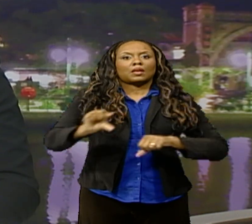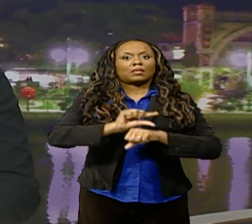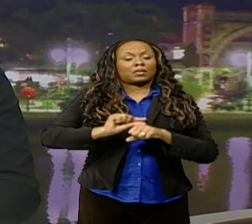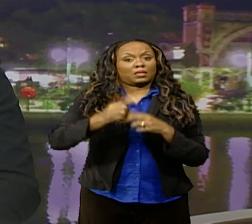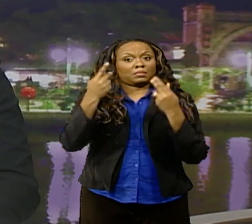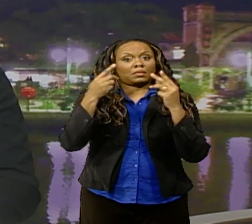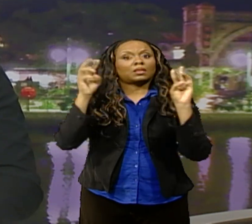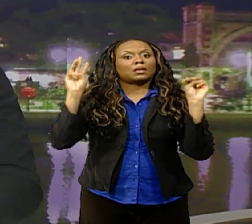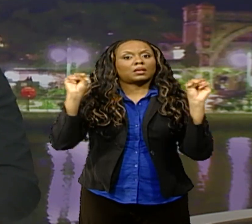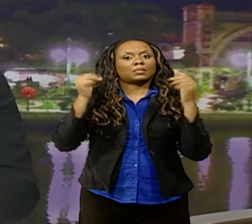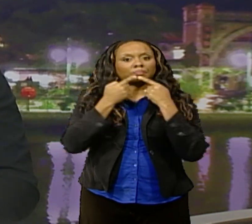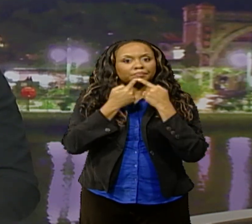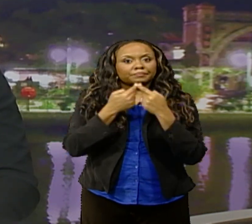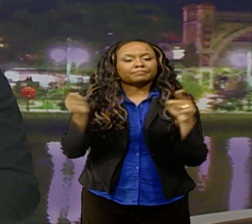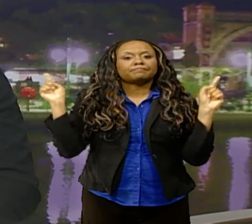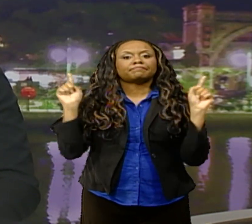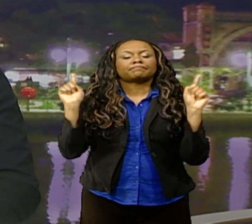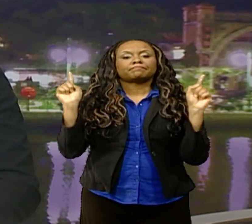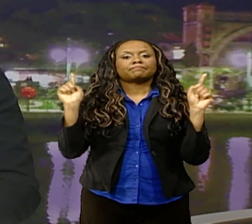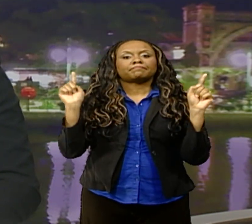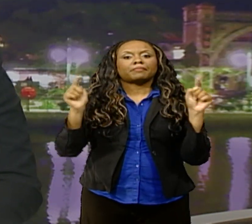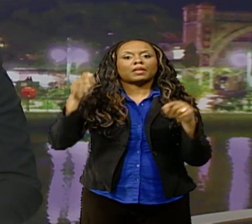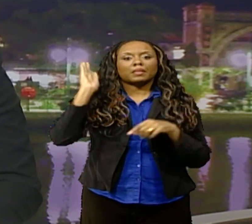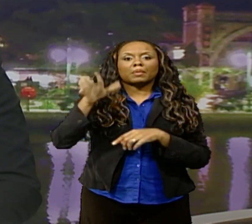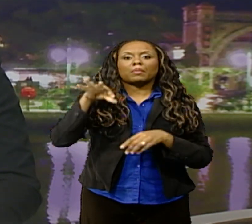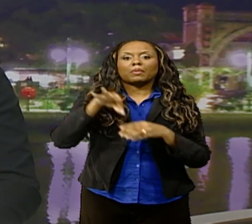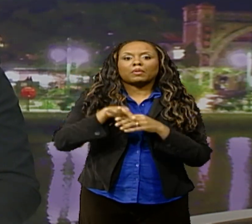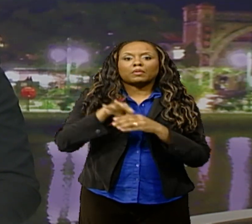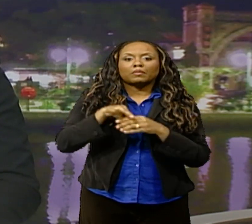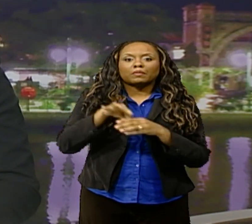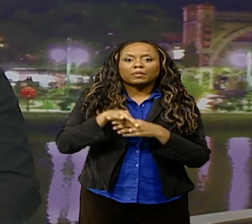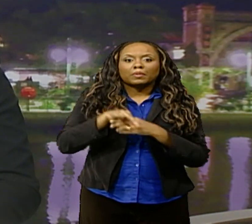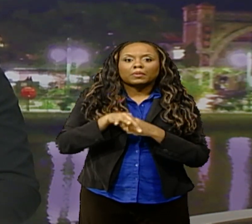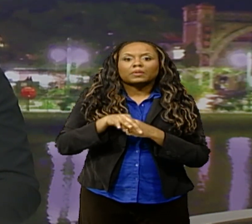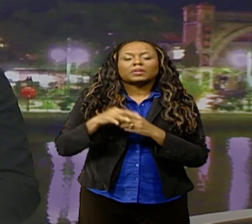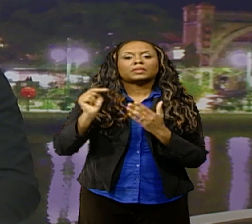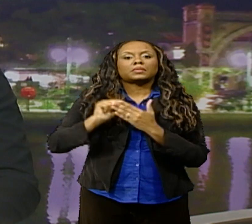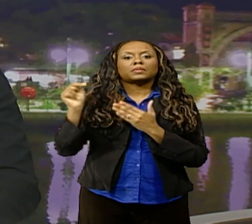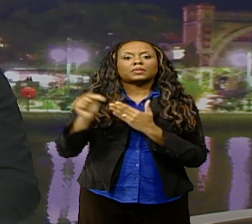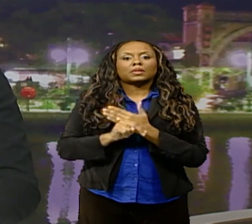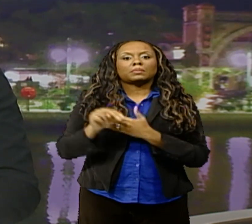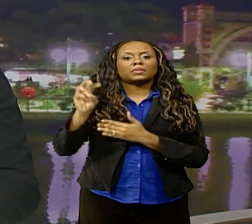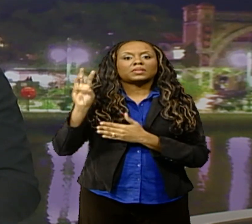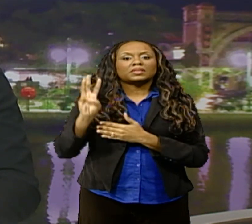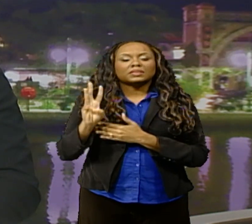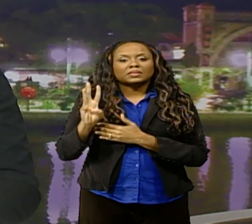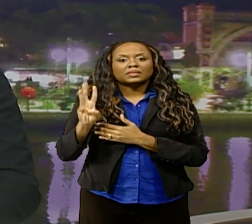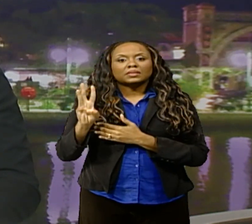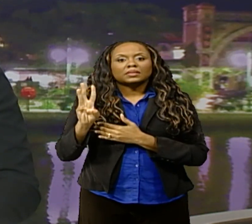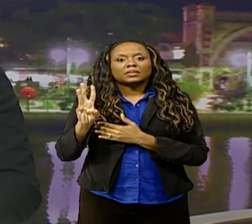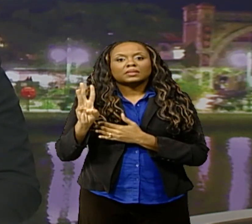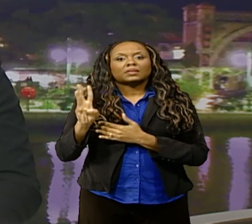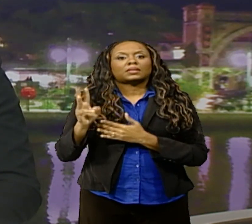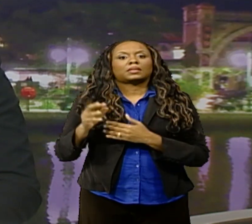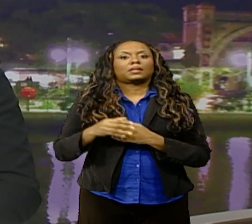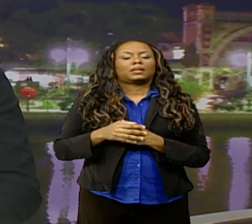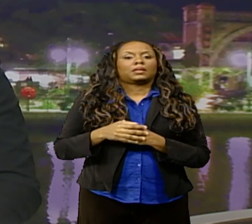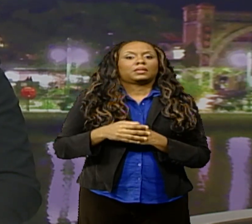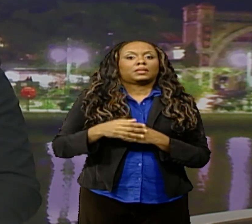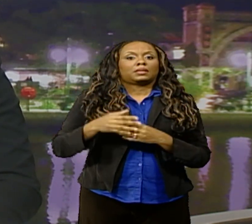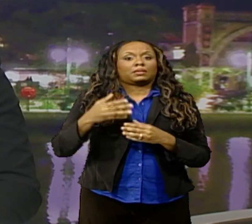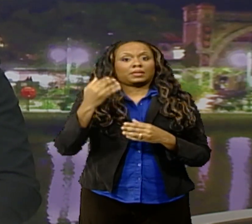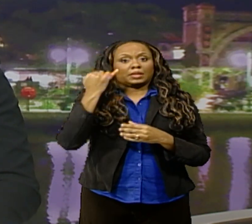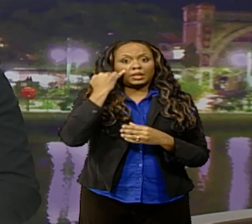Meanwhile, it was announced by Grenada's Prime Minister Dr. Keith Mitchell that the country will vote in a referendum on November 6 on whether